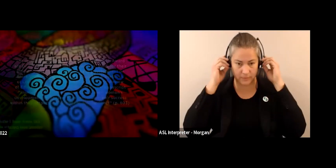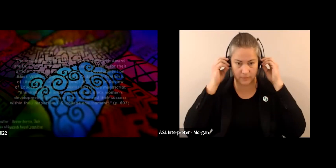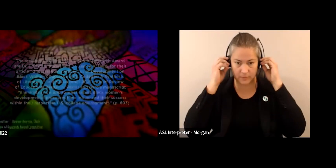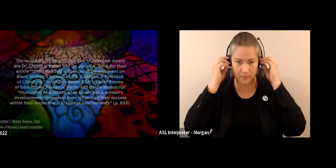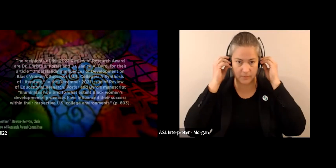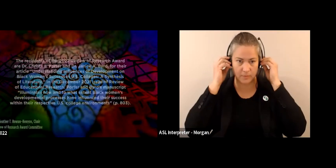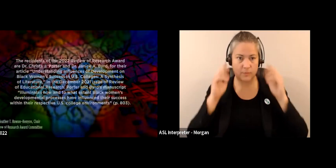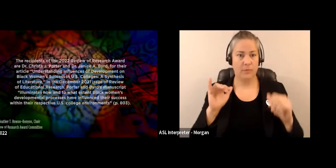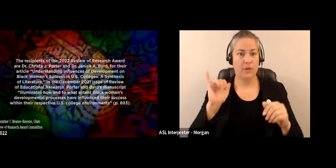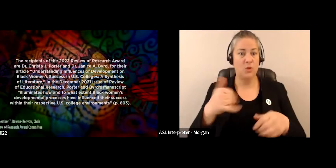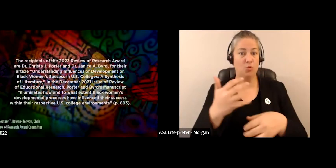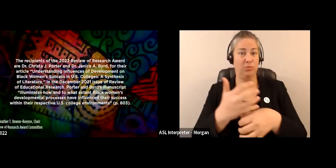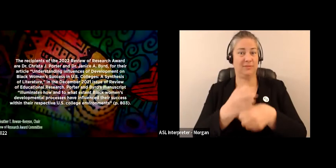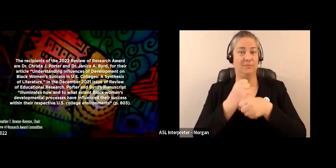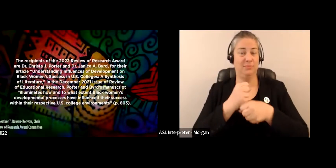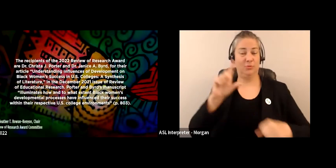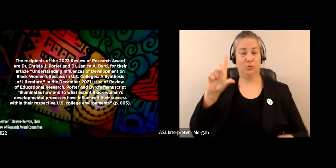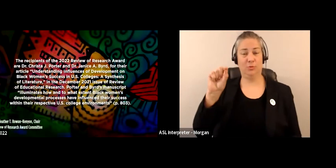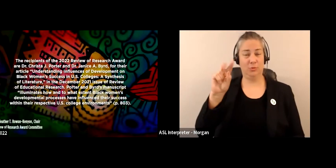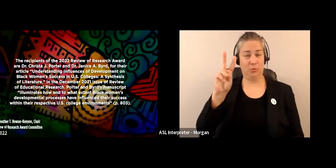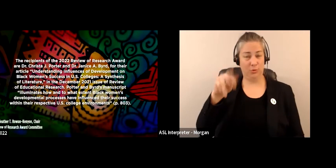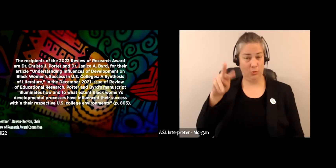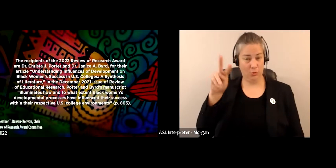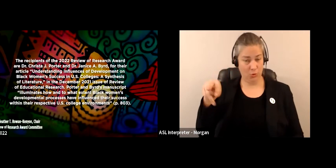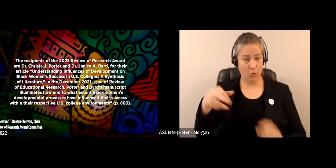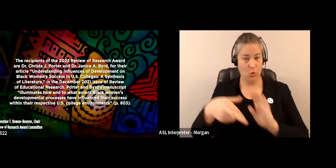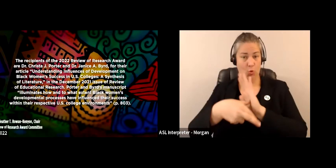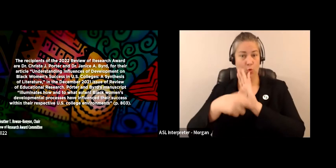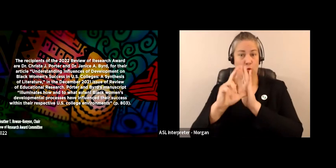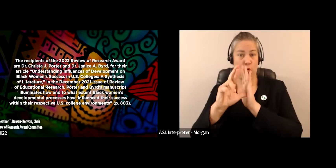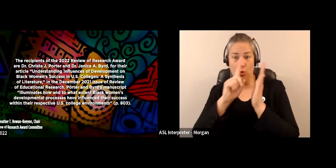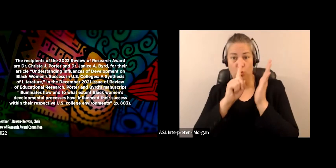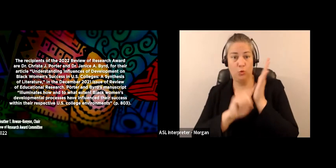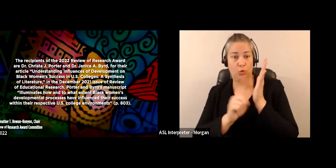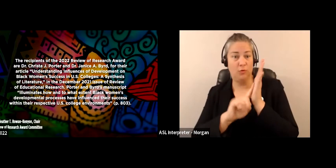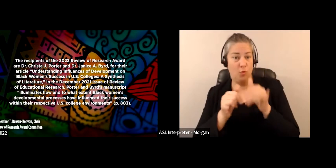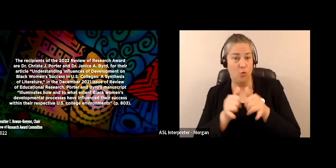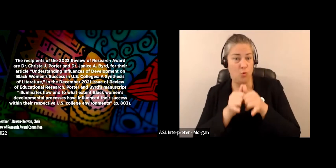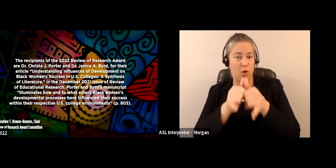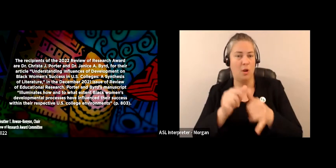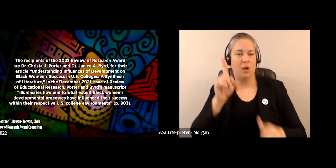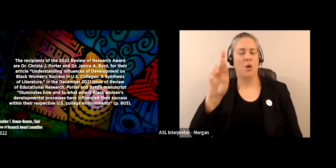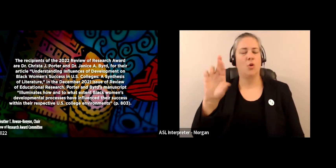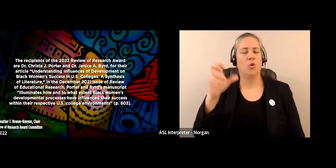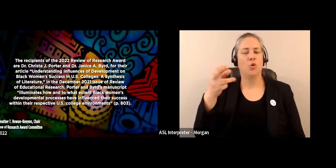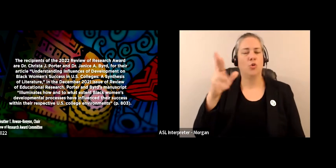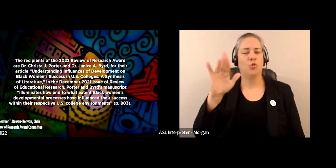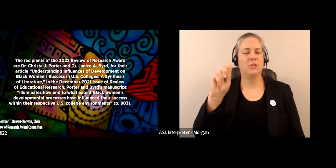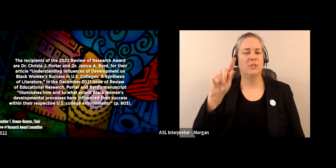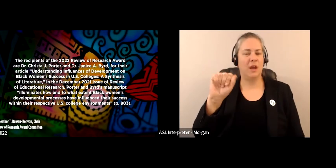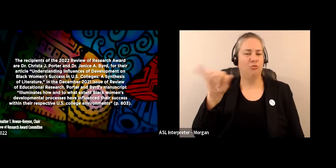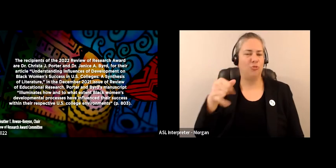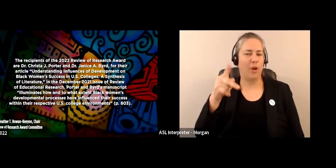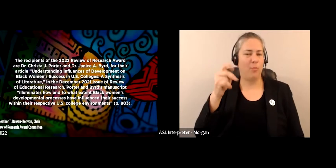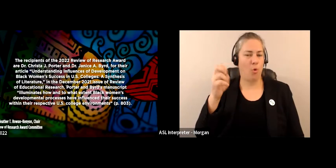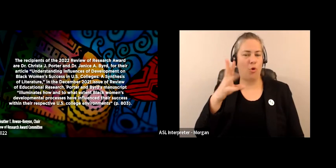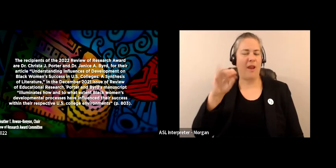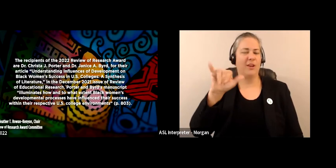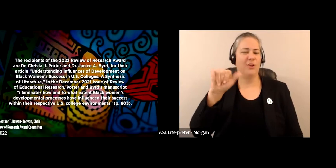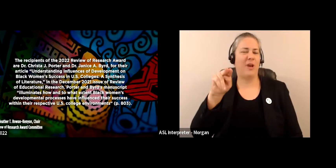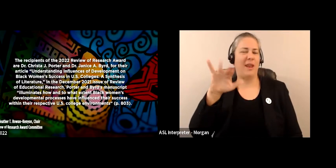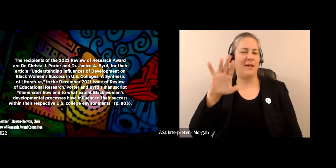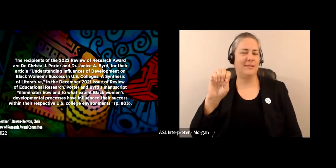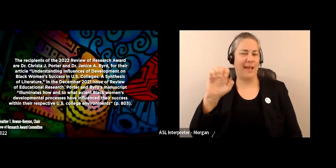The recipients of the 2022 Review of Research Award are Dr. Krista J. Porter and Dr. Janice A.